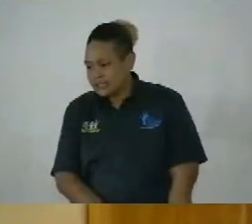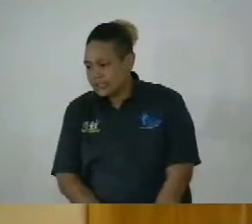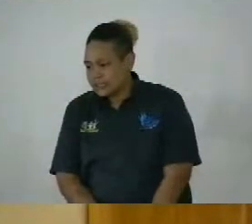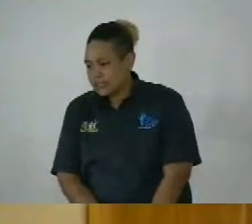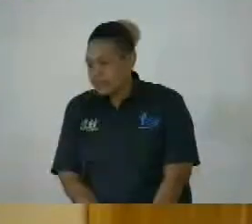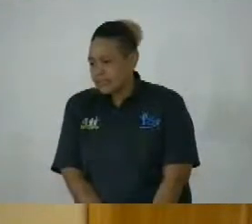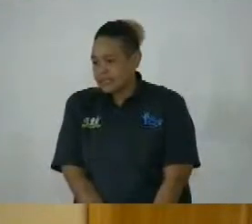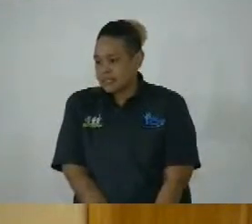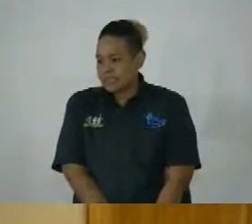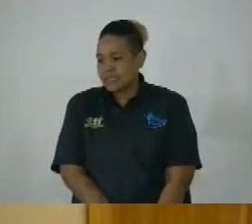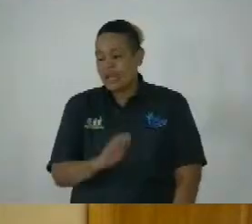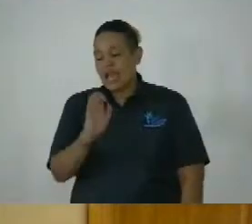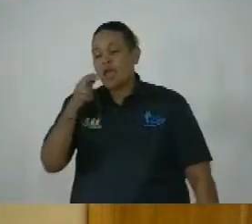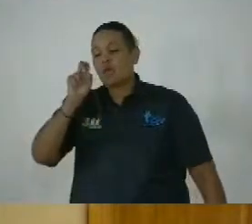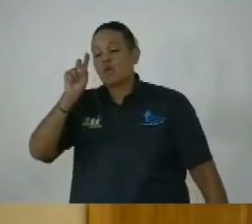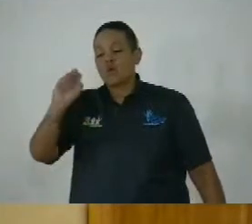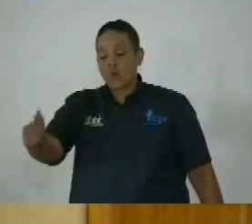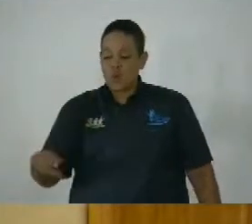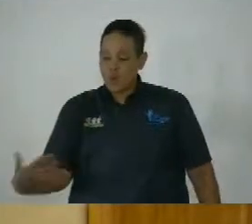Ecuador,